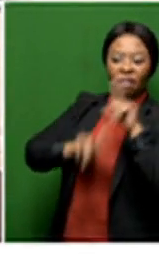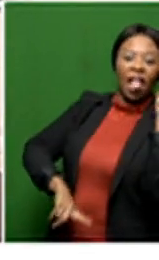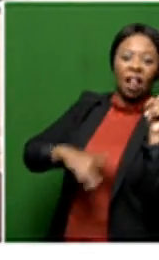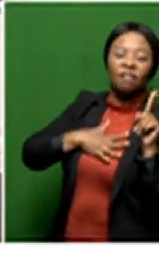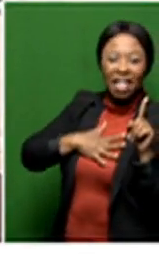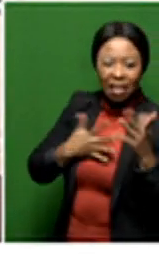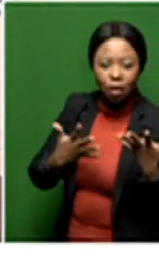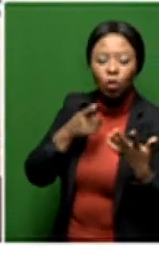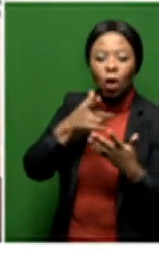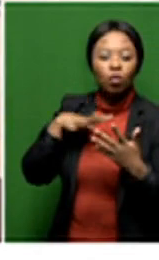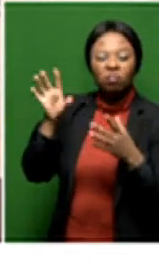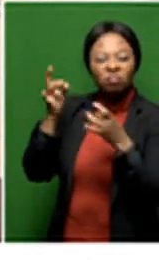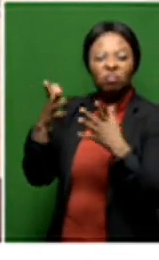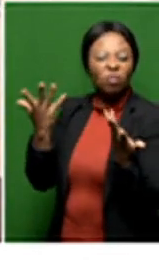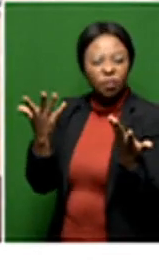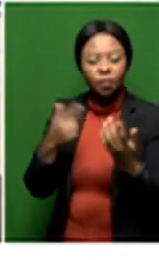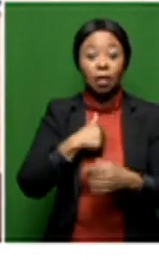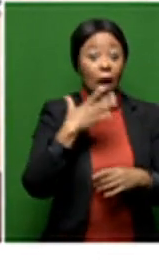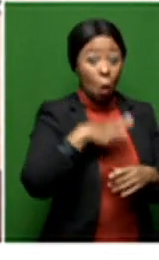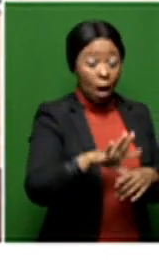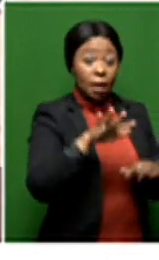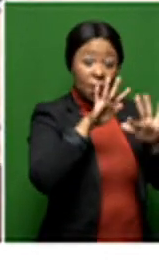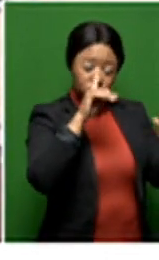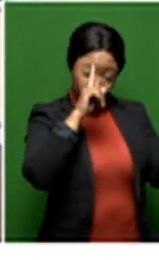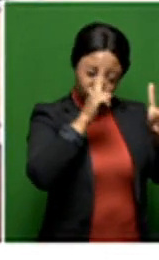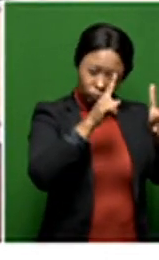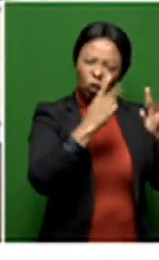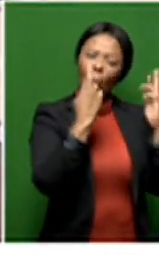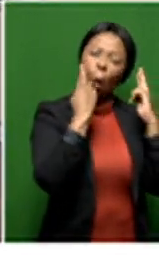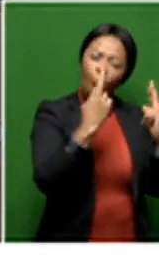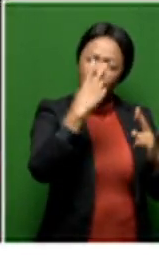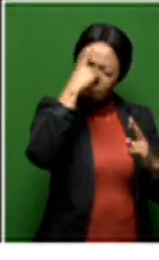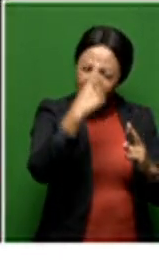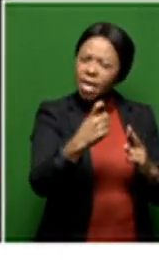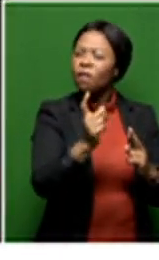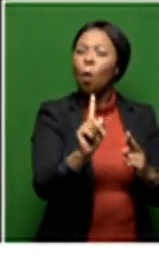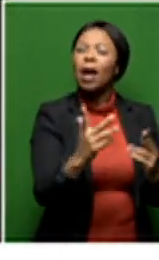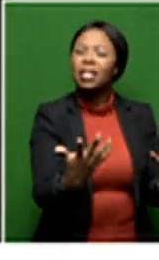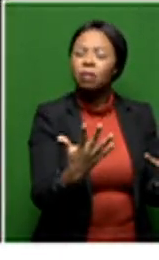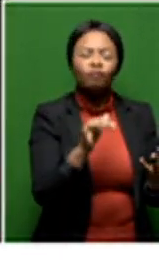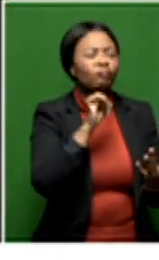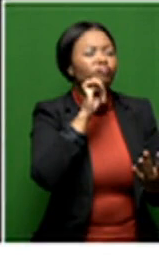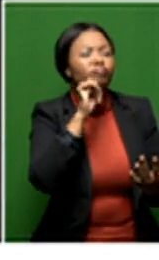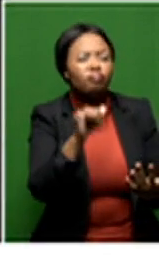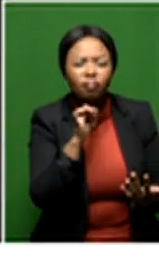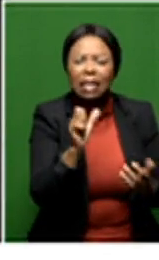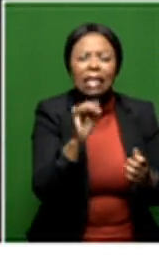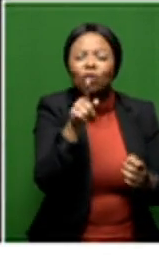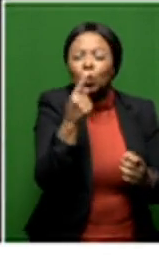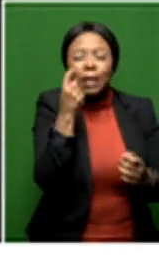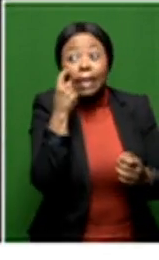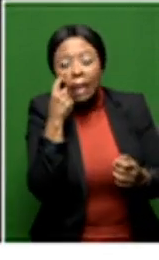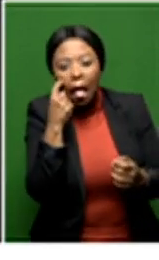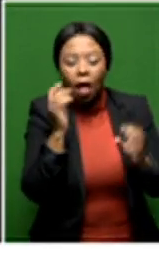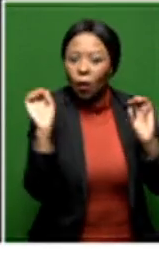What I want people to understand, what I want people to hope for and to believe and to know is that even though you don't see it, even what